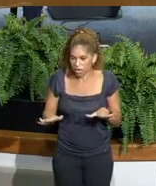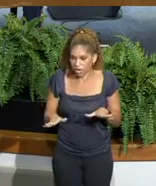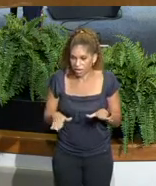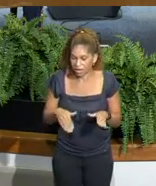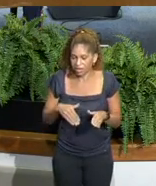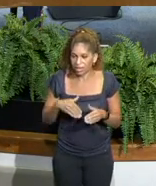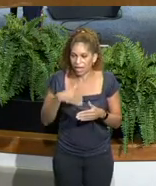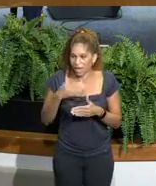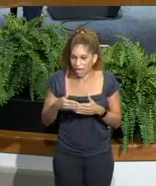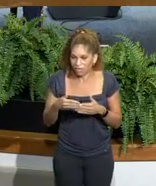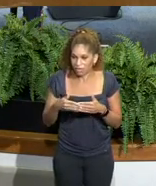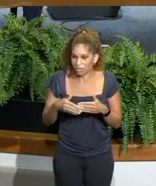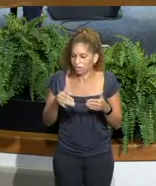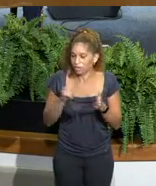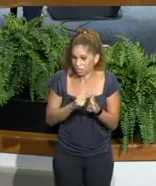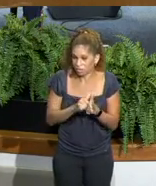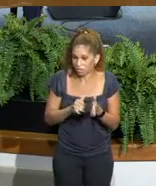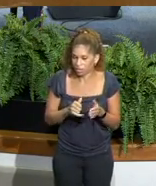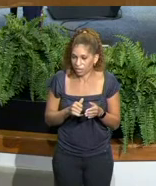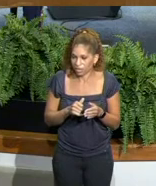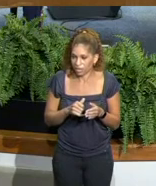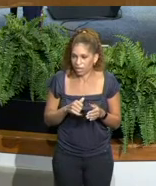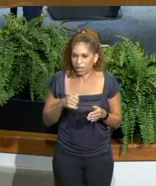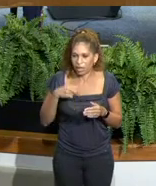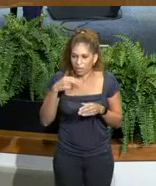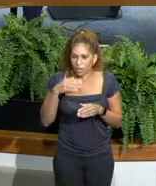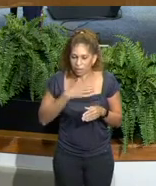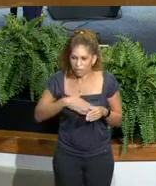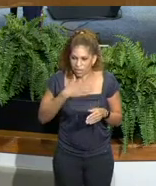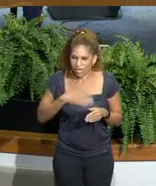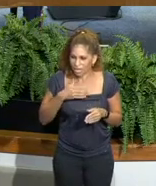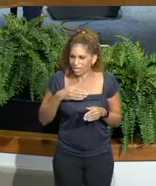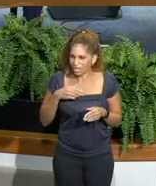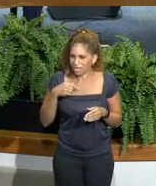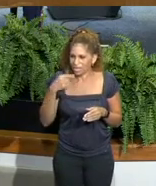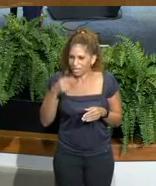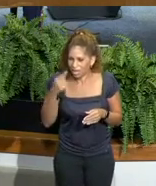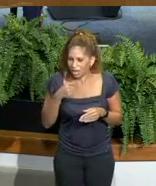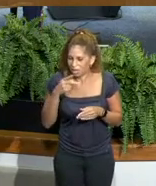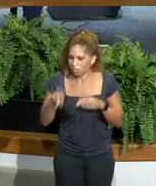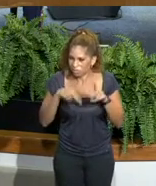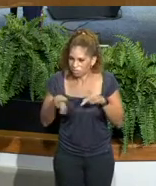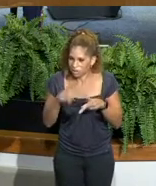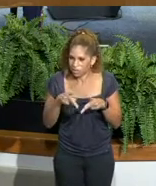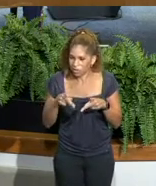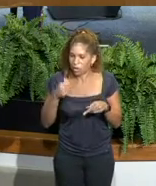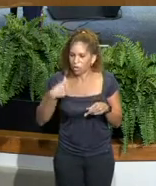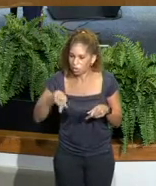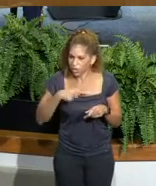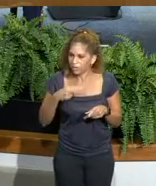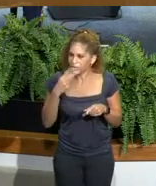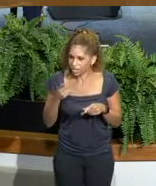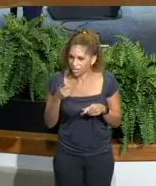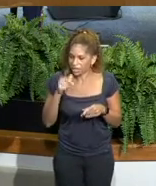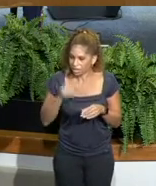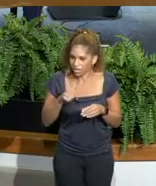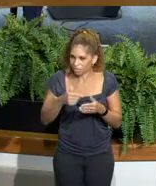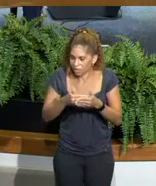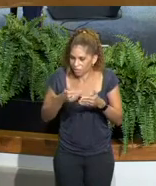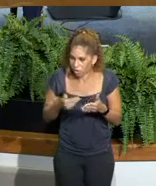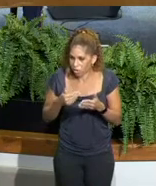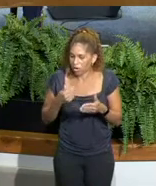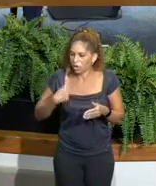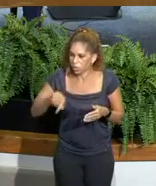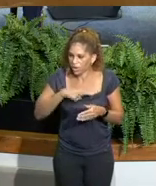to stop saying we've never seen what we're seeing today. The fact of the matter is we've seen it, and that's the problem, that we